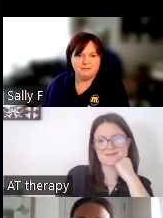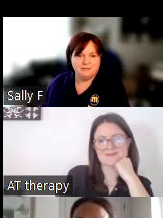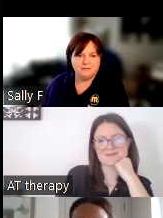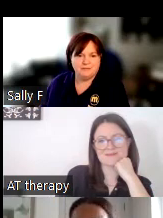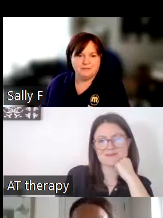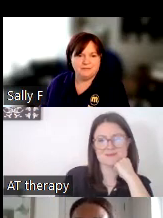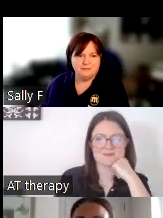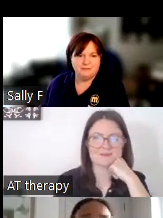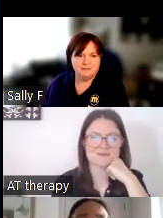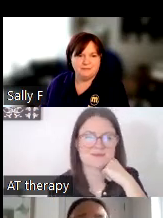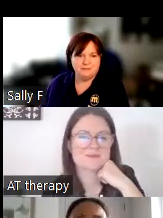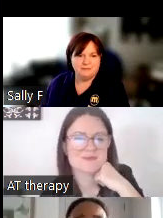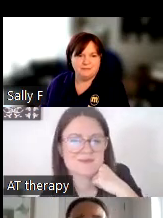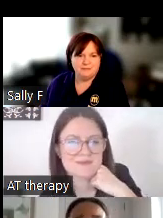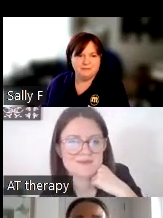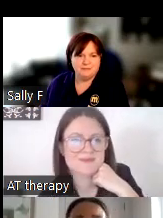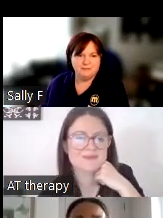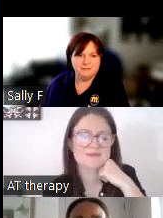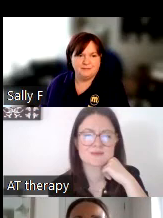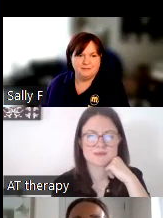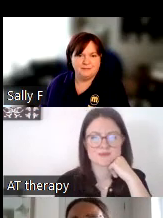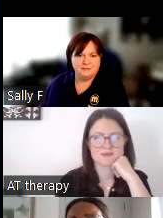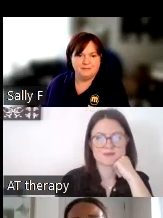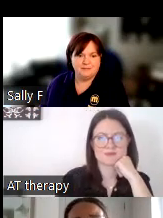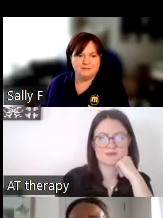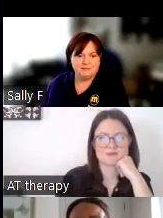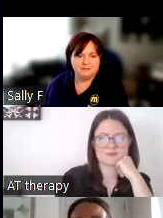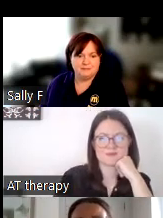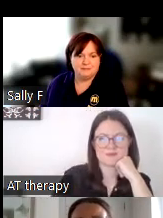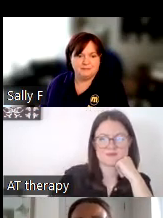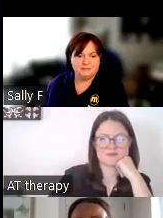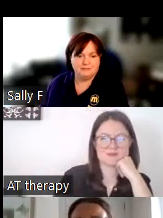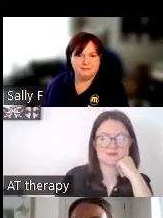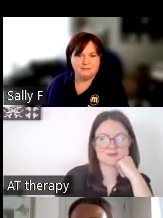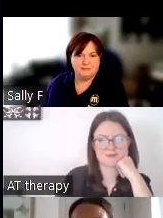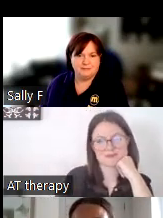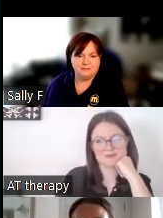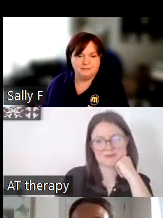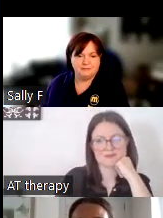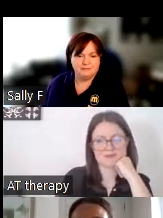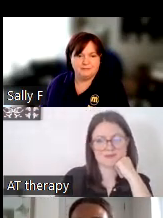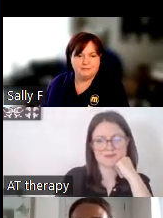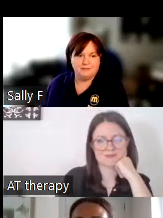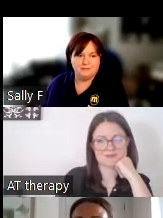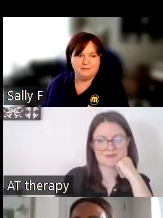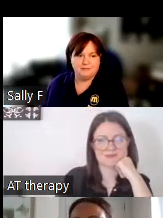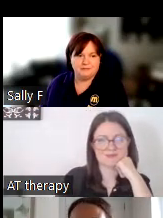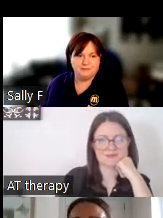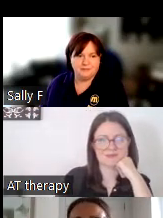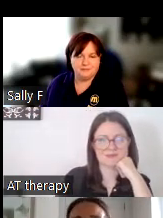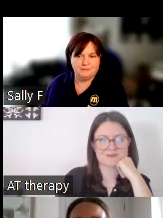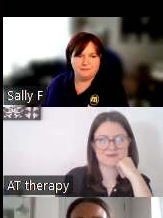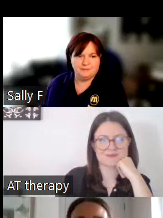We've got a range of other webinars and events coming up, and there's lots of free resources on our YouTube channel and on